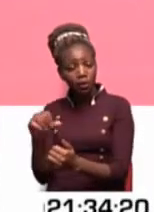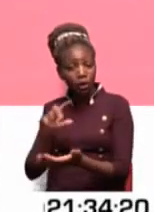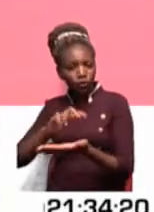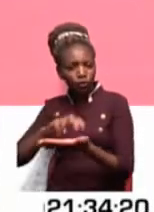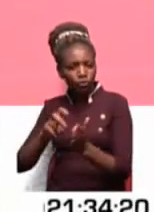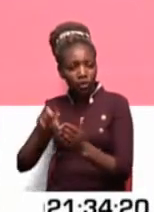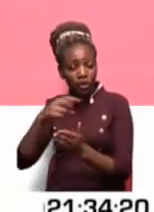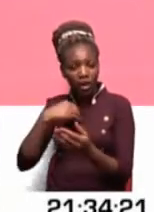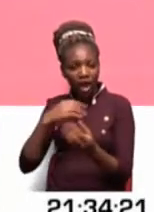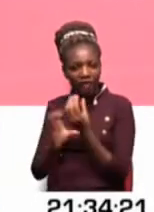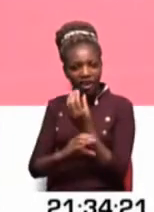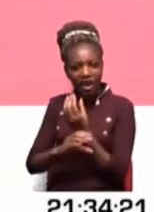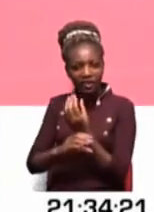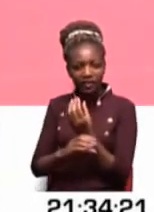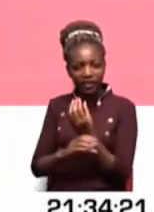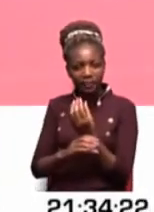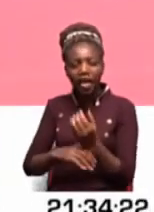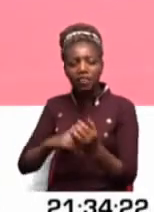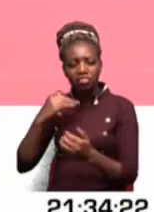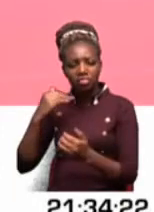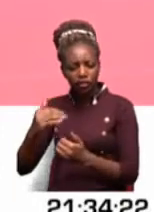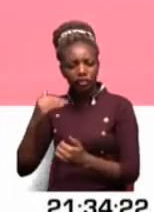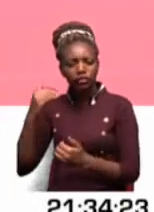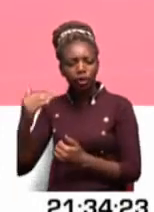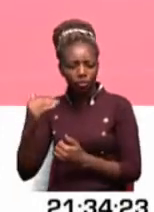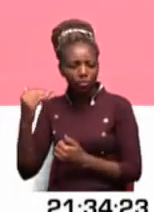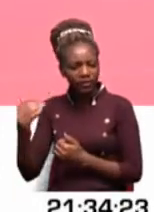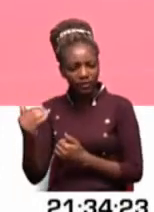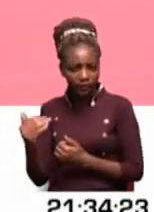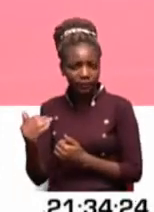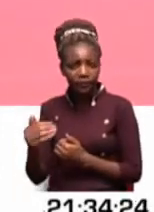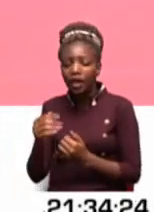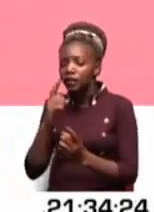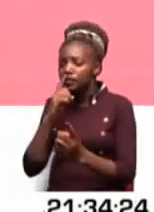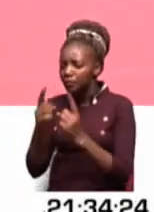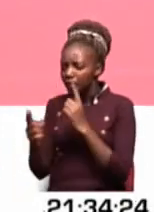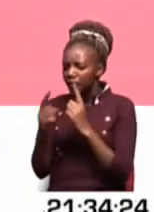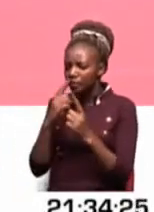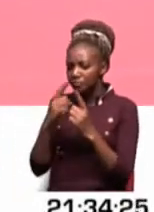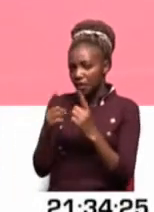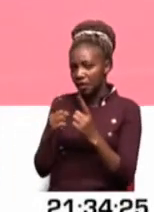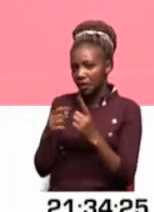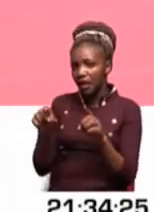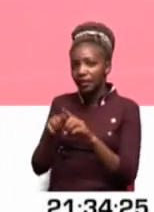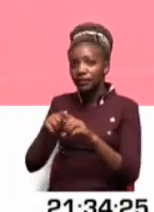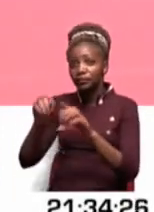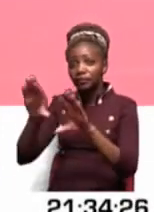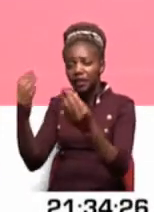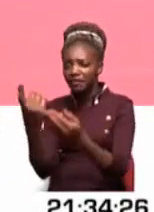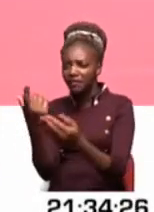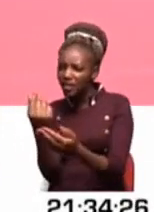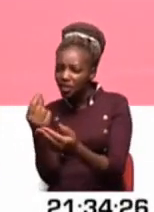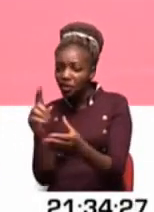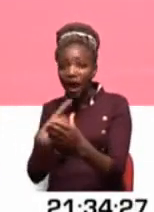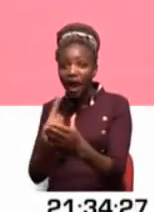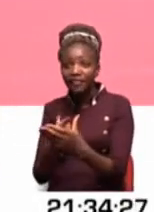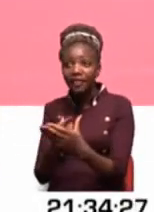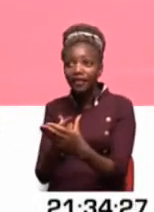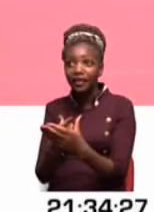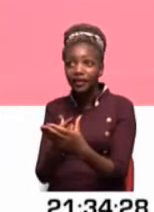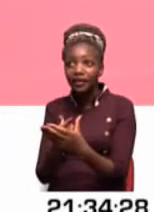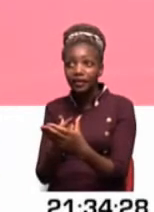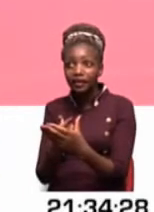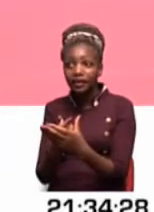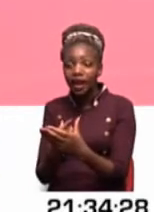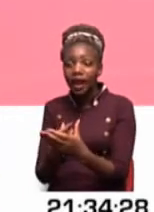country that is ever on talk mode, mm-hmm. delivering very little, and so therefore very little in